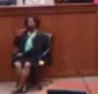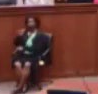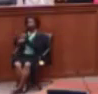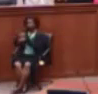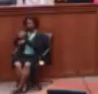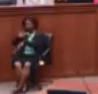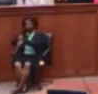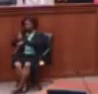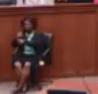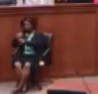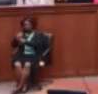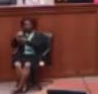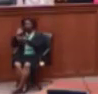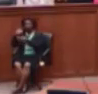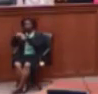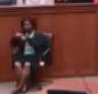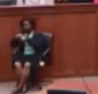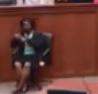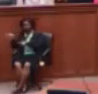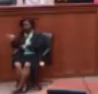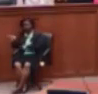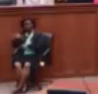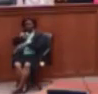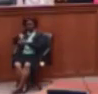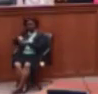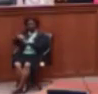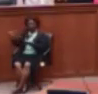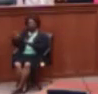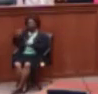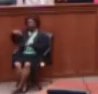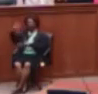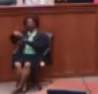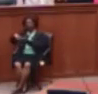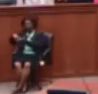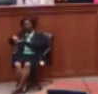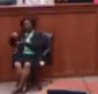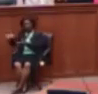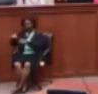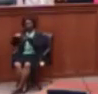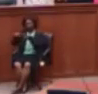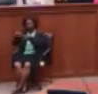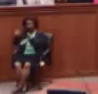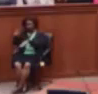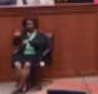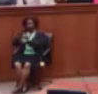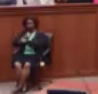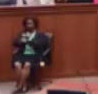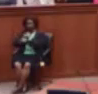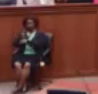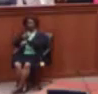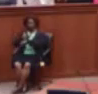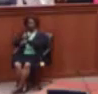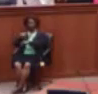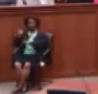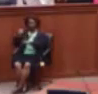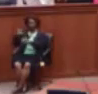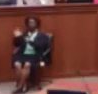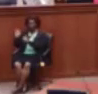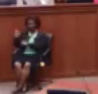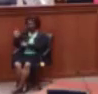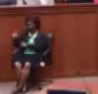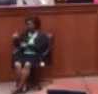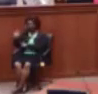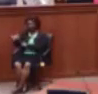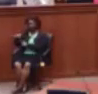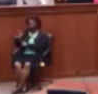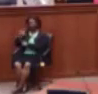learning experiences, that are attaining some of these high-wage, high-demand level 2 industry-based credentials. The other thing about celebrating